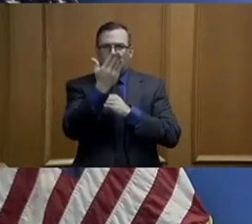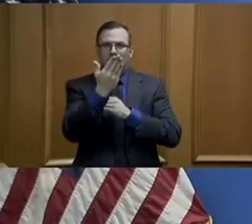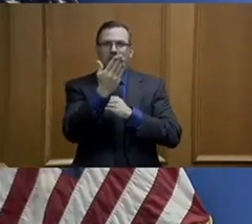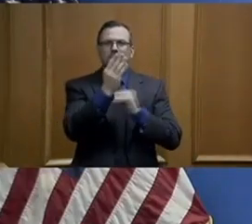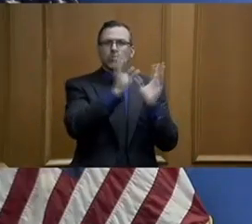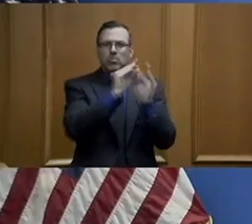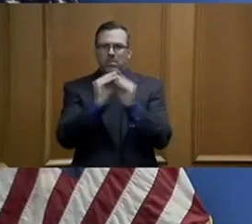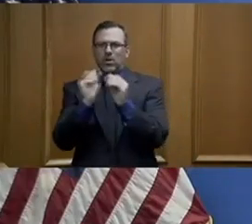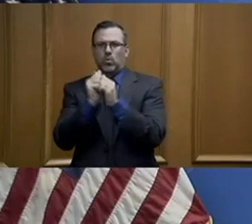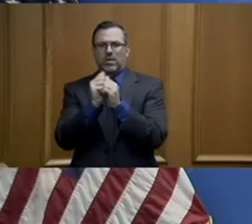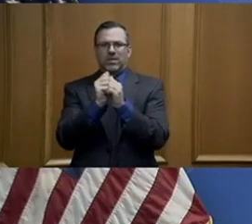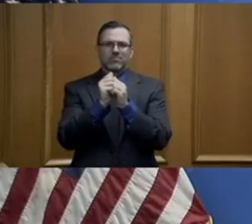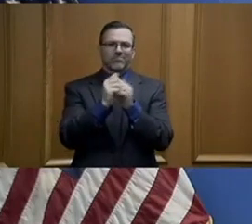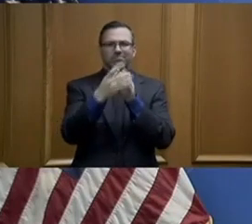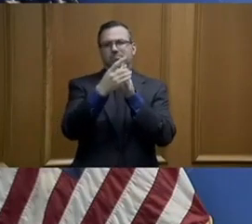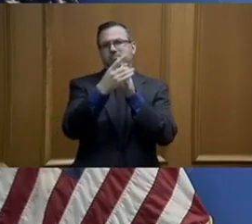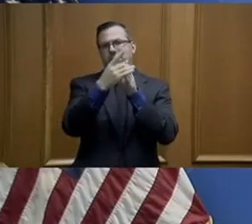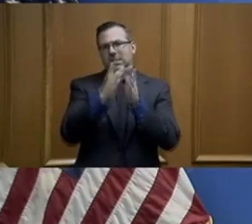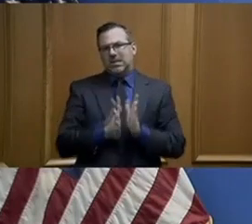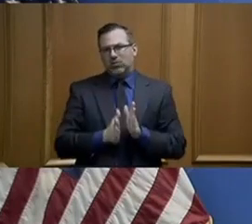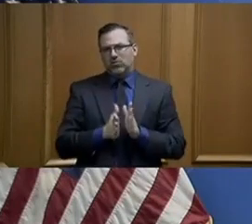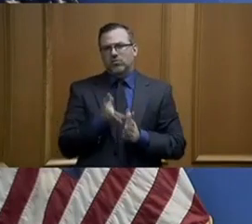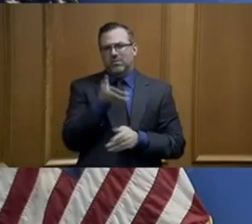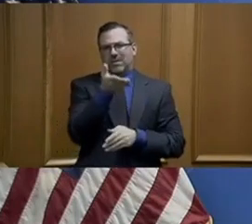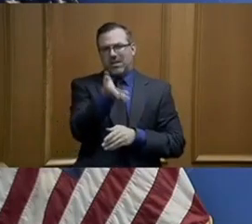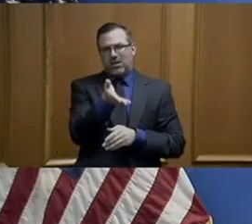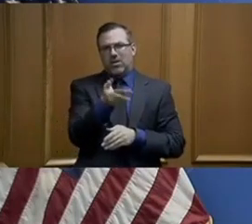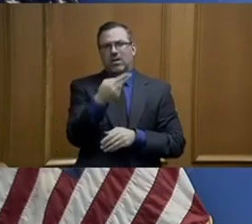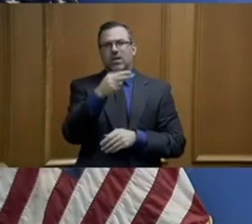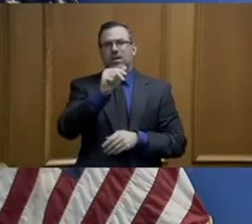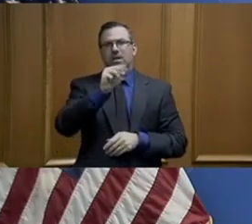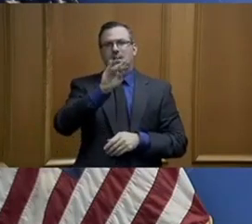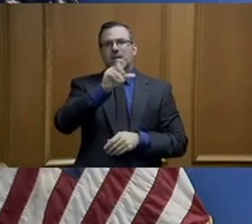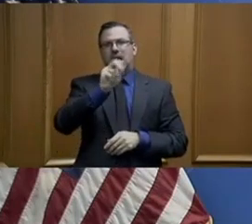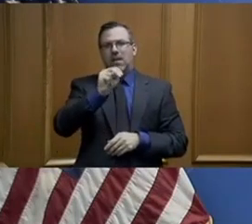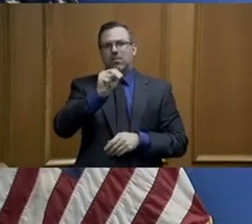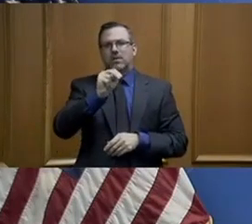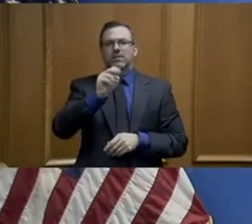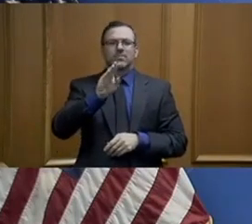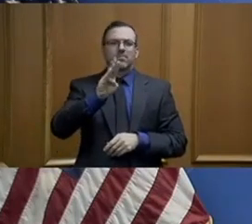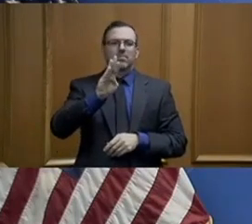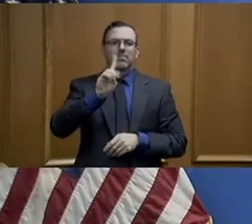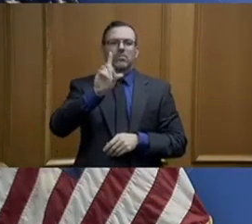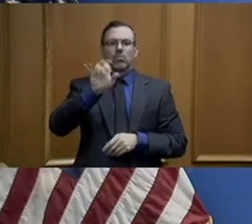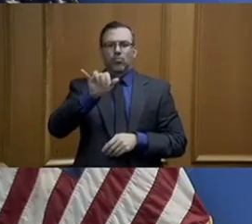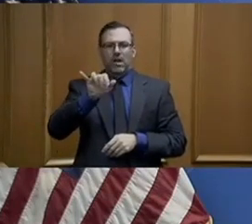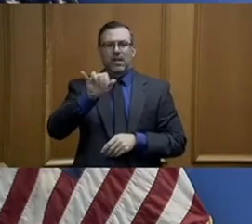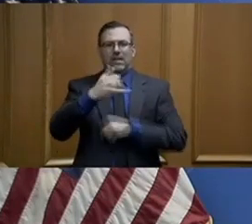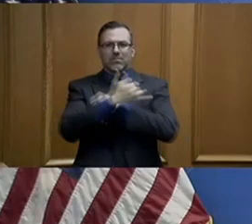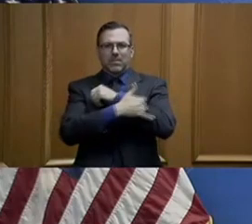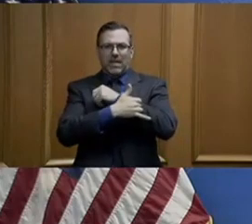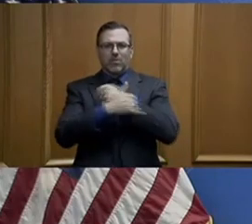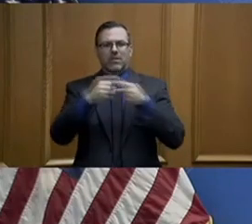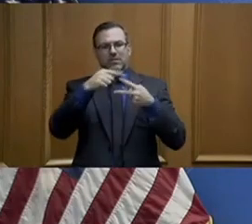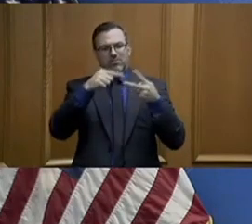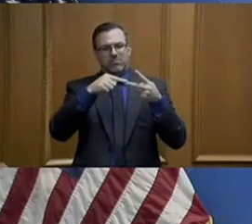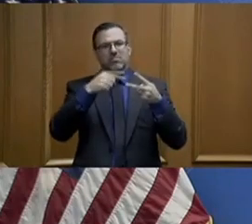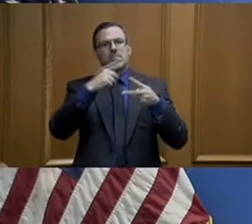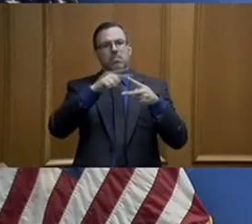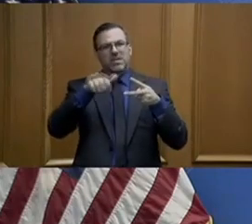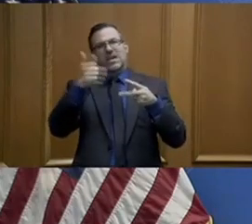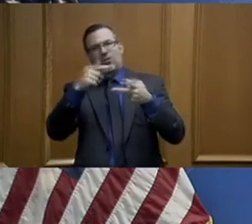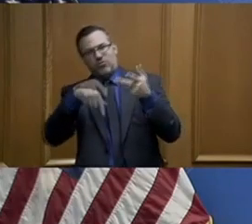to continue to provide support to those in Hamilton and Bradley County and beyond as they face this